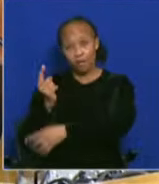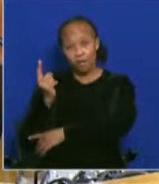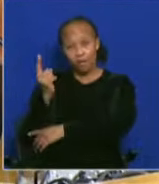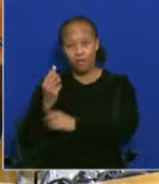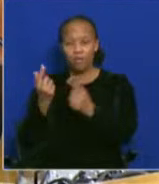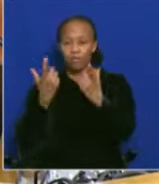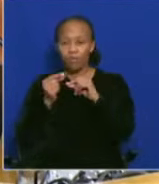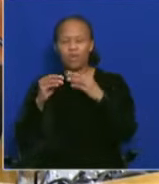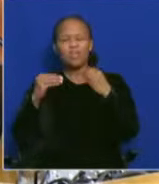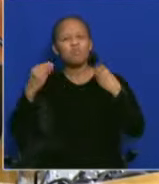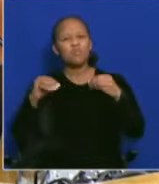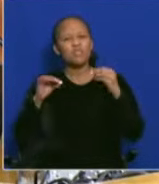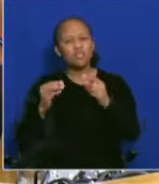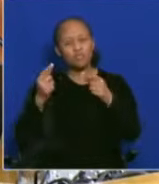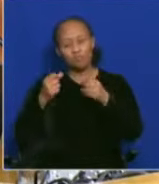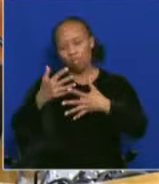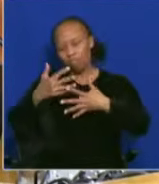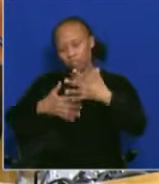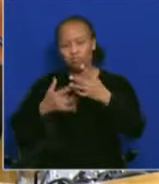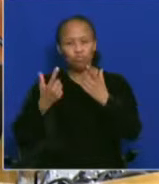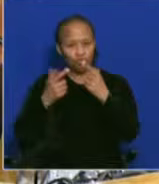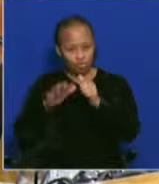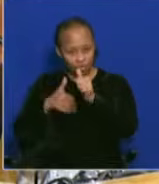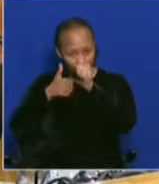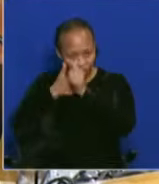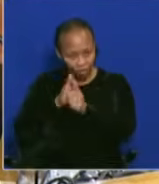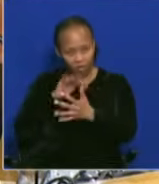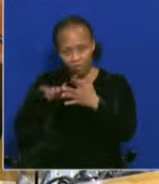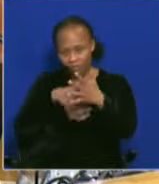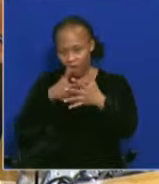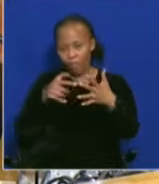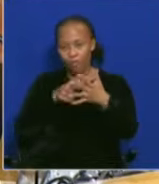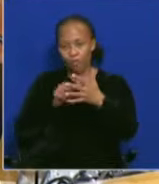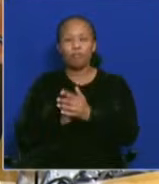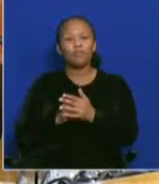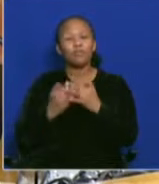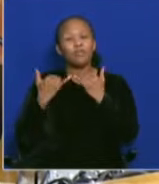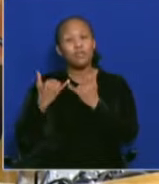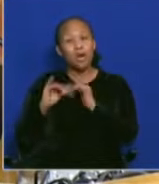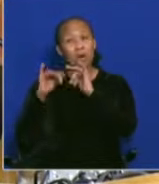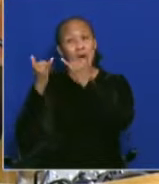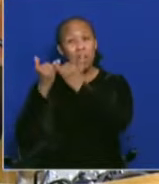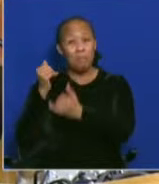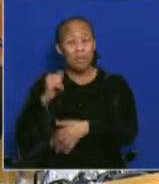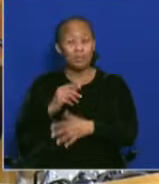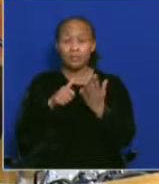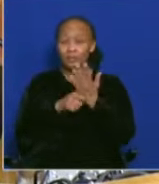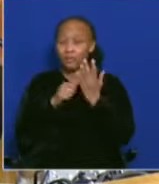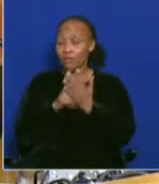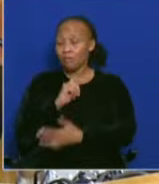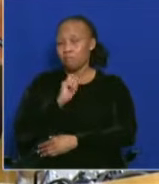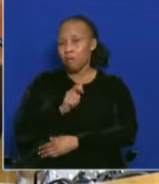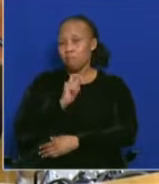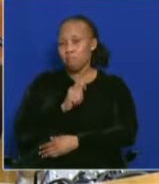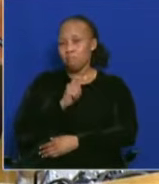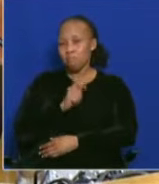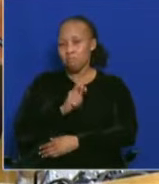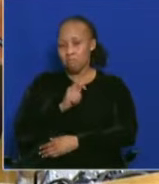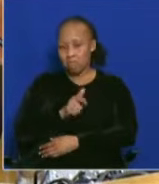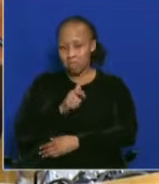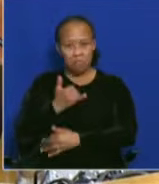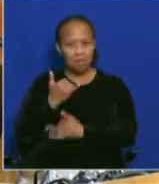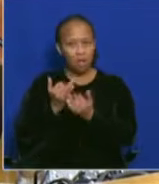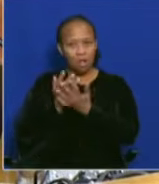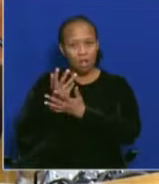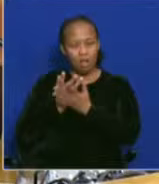statutory framework. Carney Links is a South African taxpayer and has throughout its existence engaged with SARS as the regulator responsible